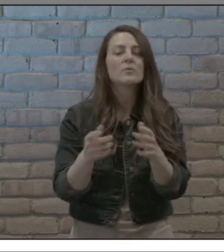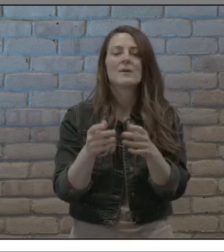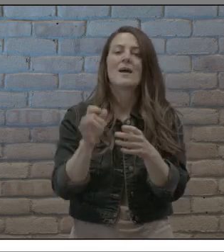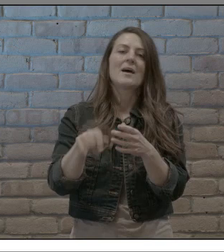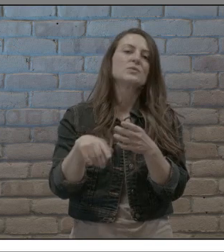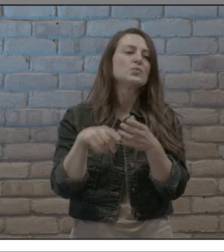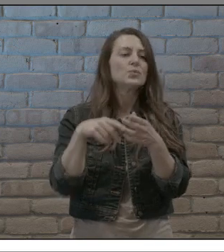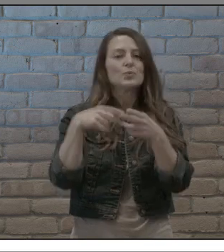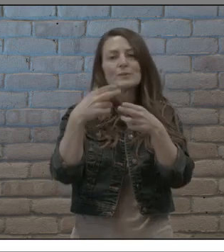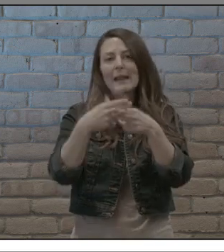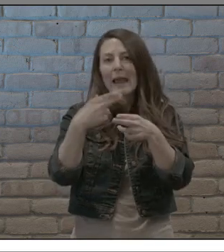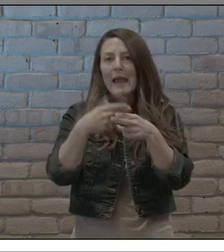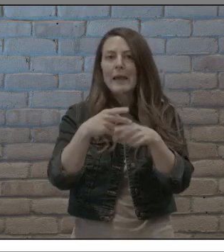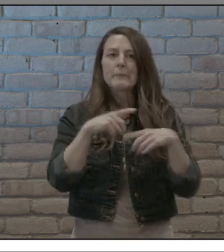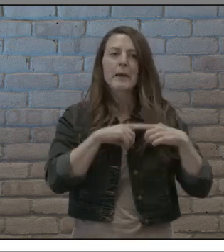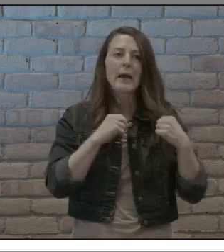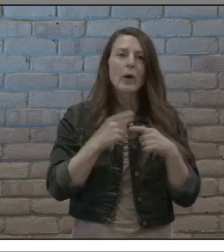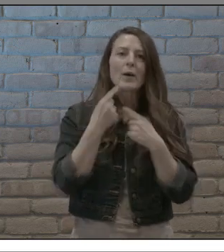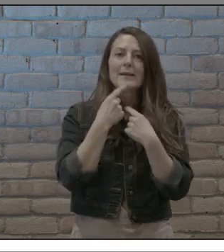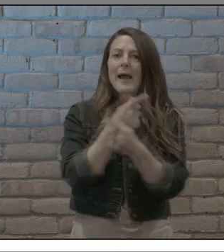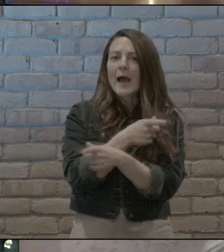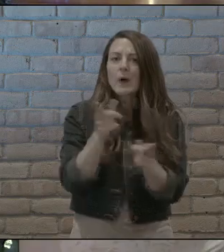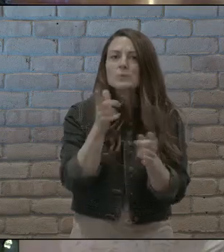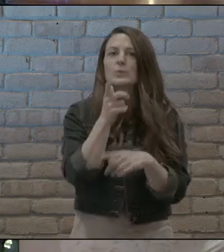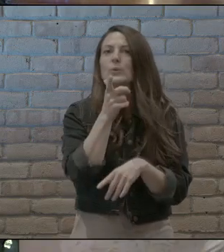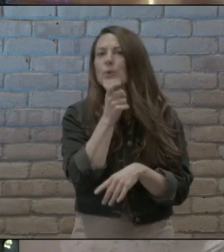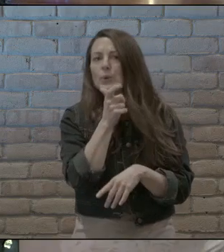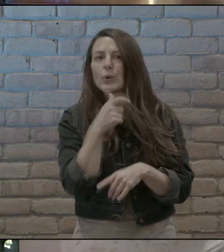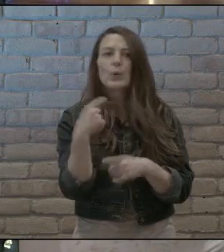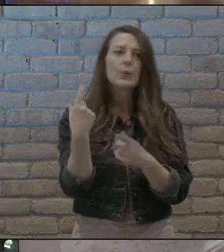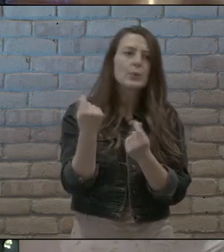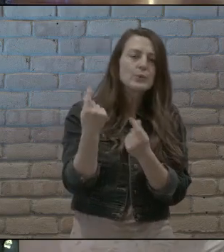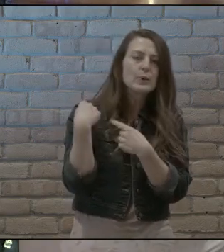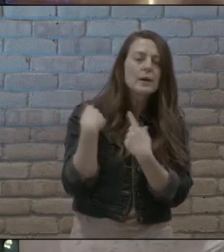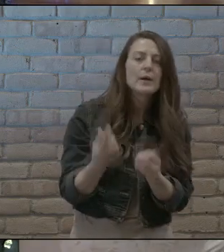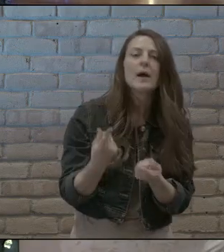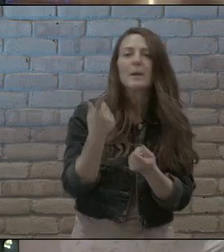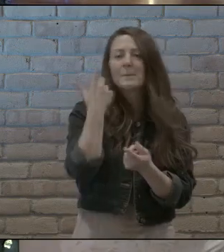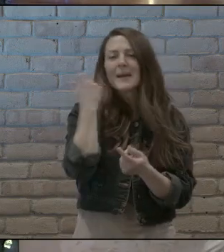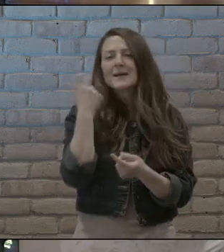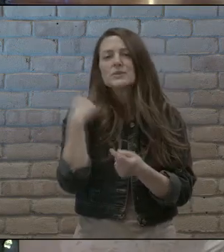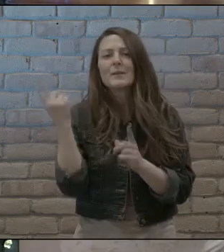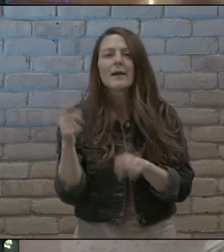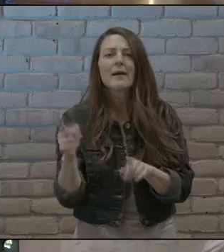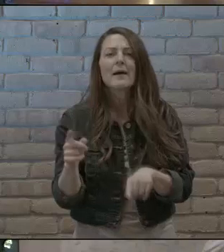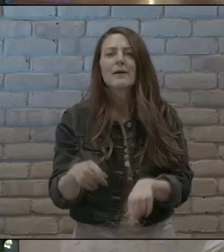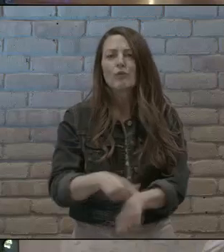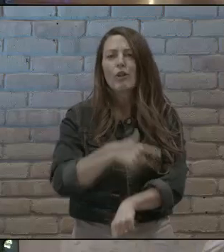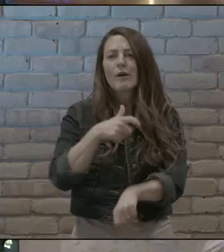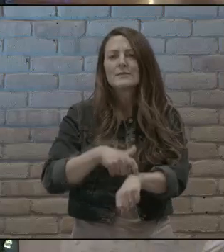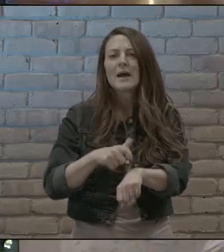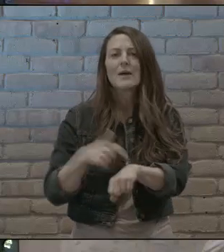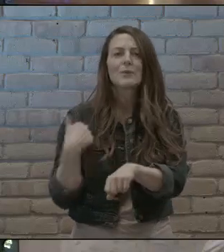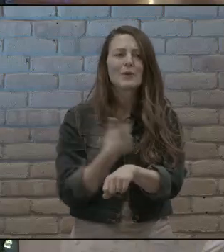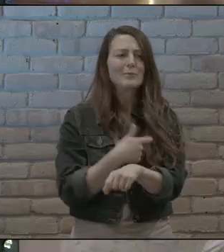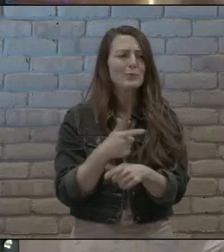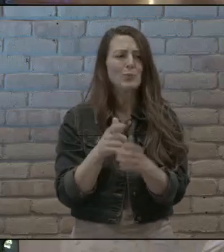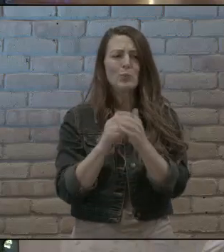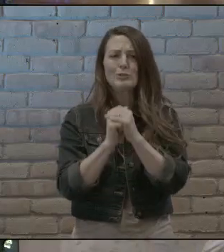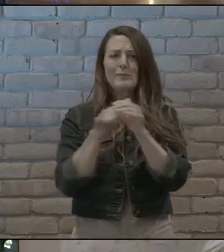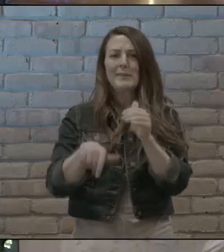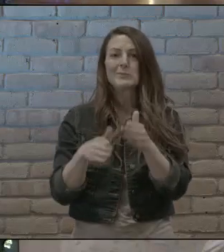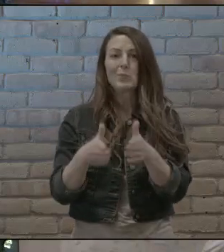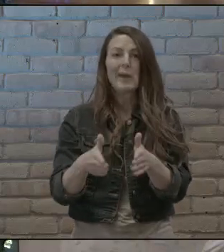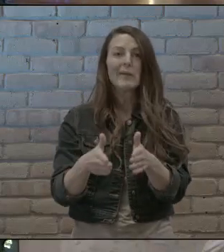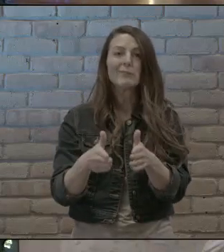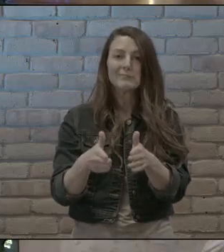without having to announce exactly who you are and what you've been doing, because you've been here for a long time with us now. We've been worshiping like this for a